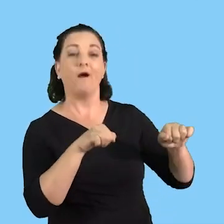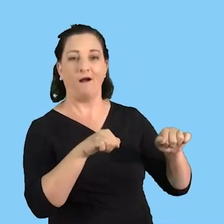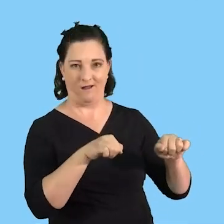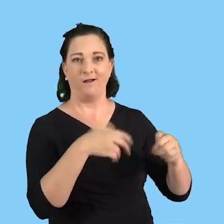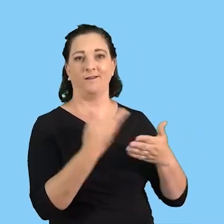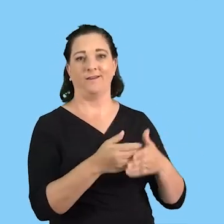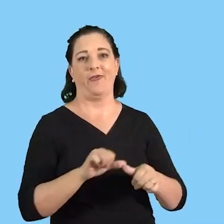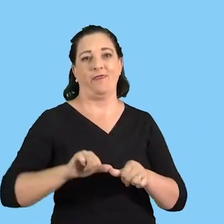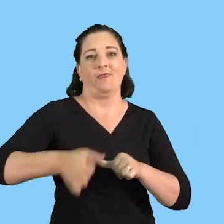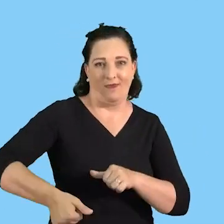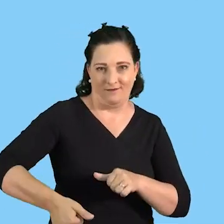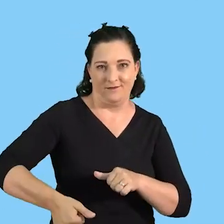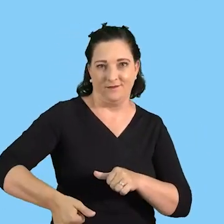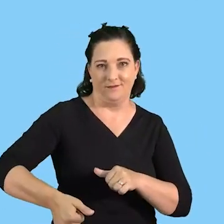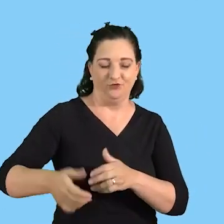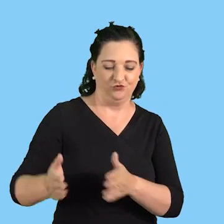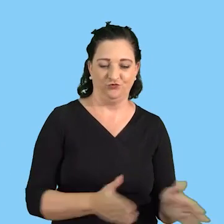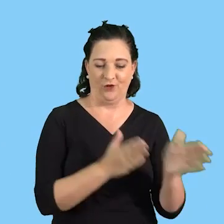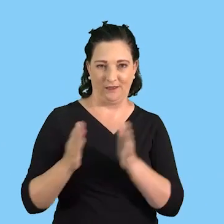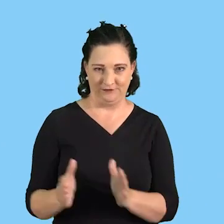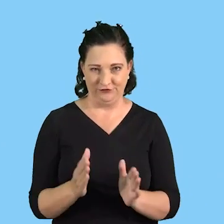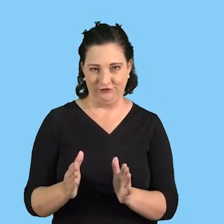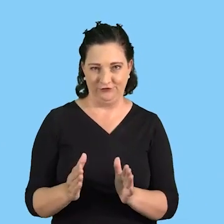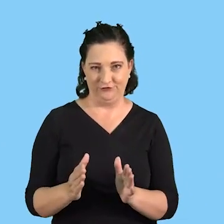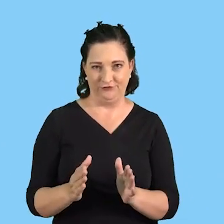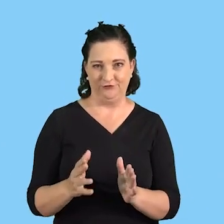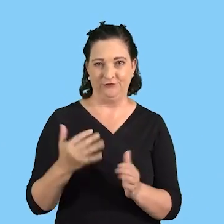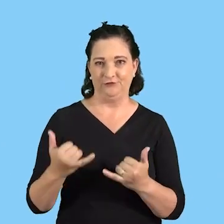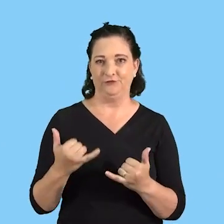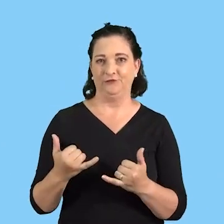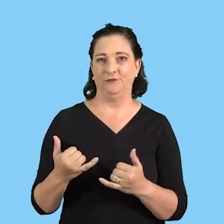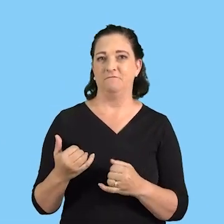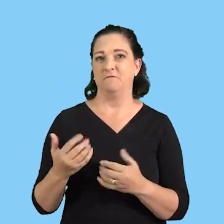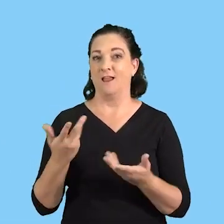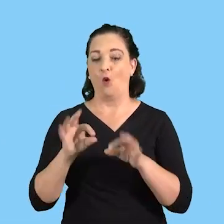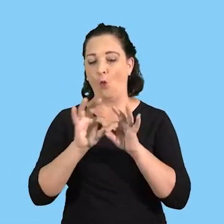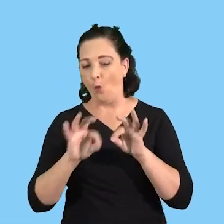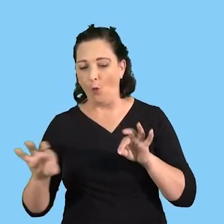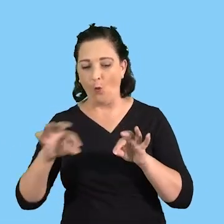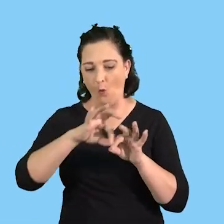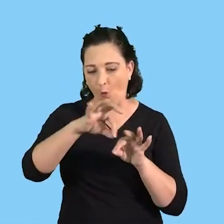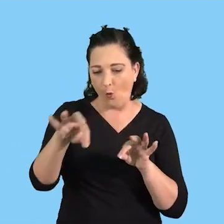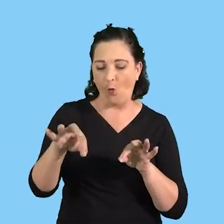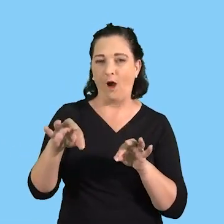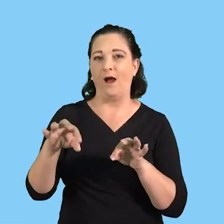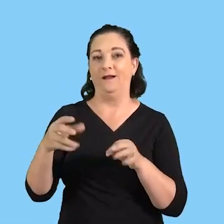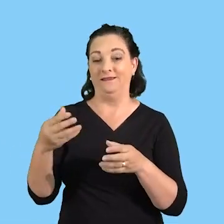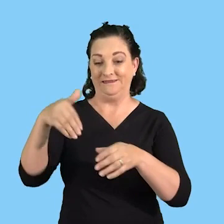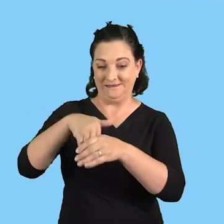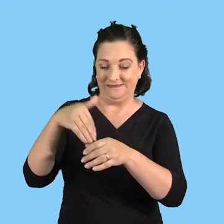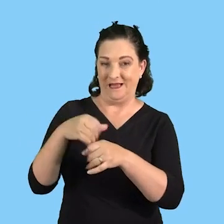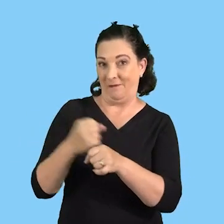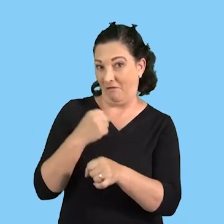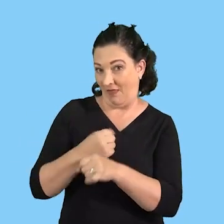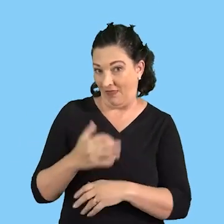move to the next stage. When we move to the next stage, we will put all the doors and wiring of the car. And then I